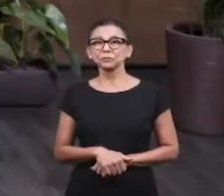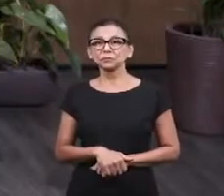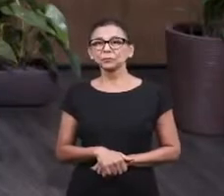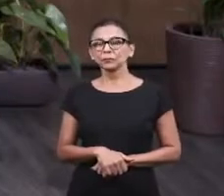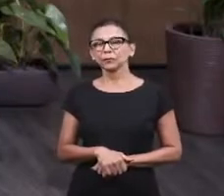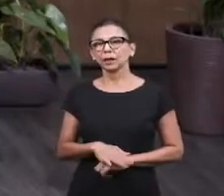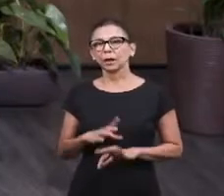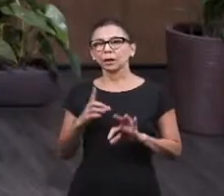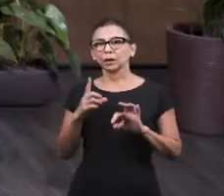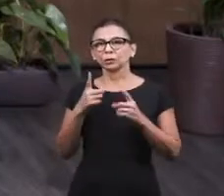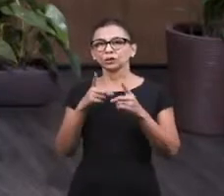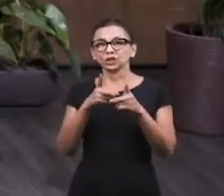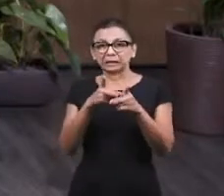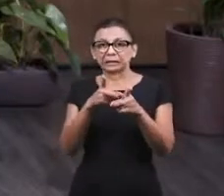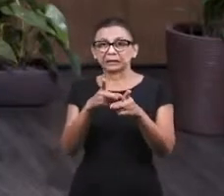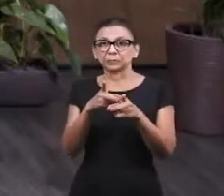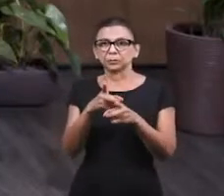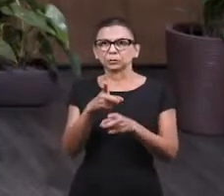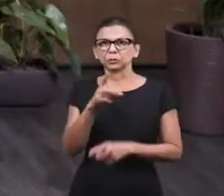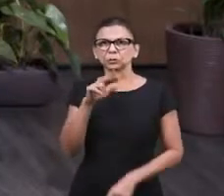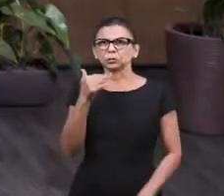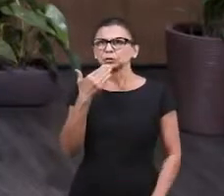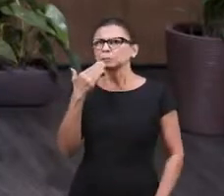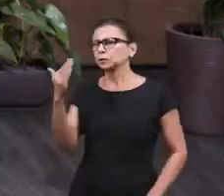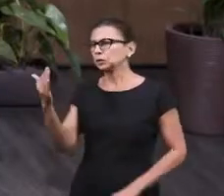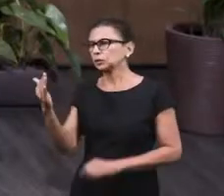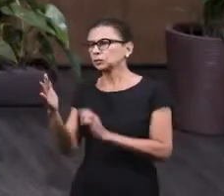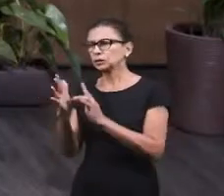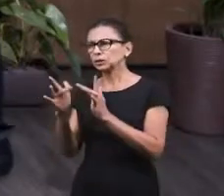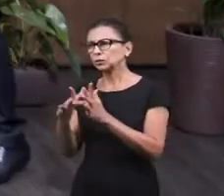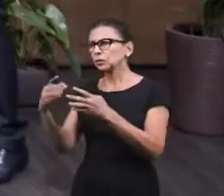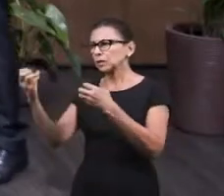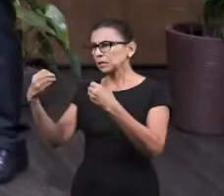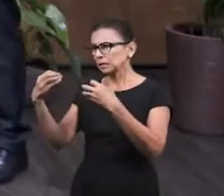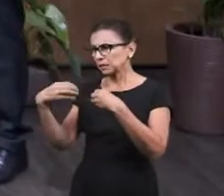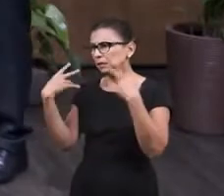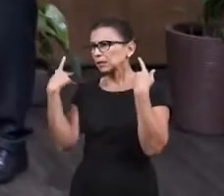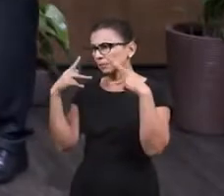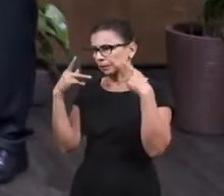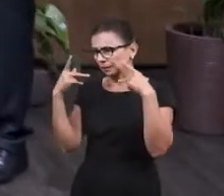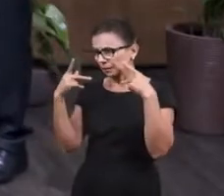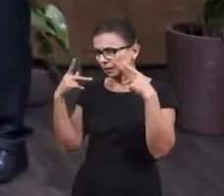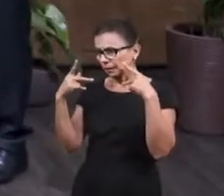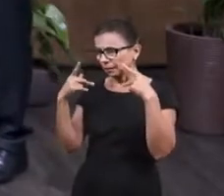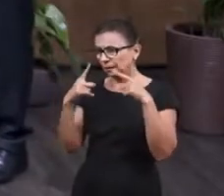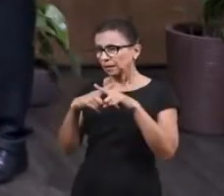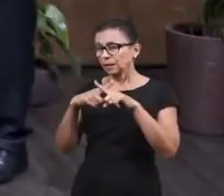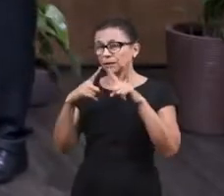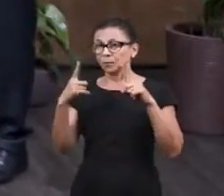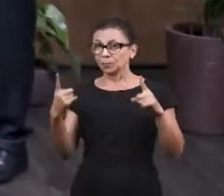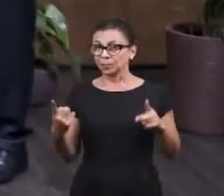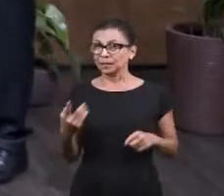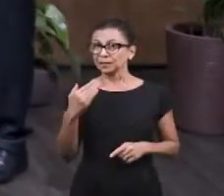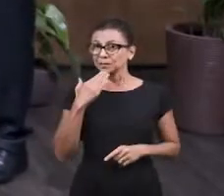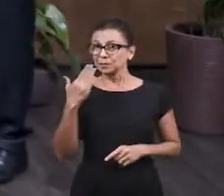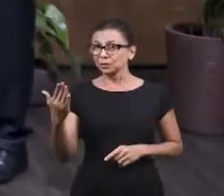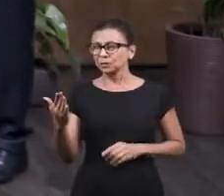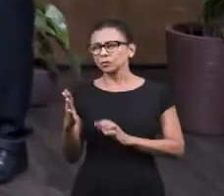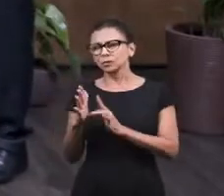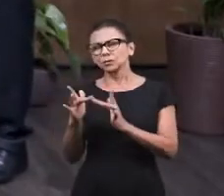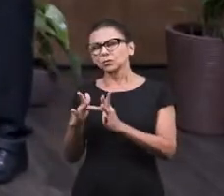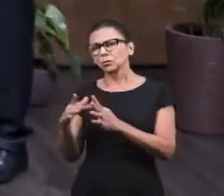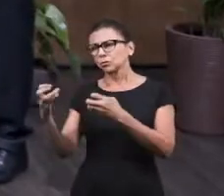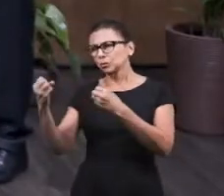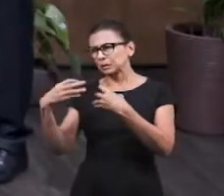Sergio. The disciples never asked the Lord Jesus, teach us to preach. No. They